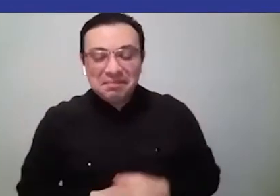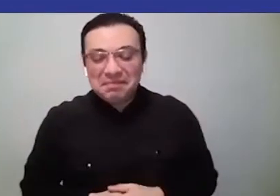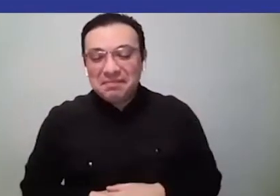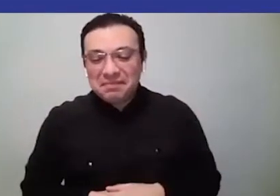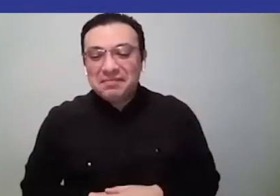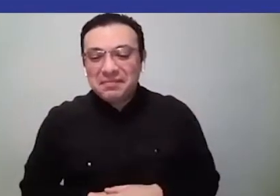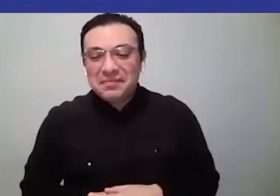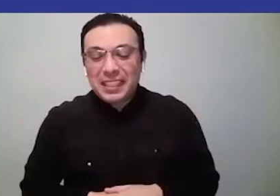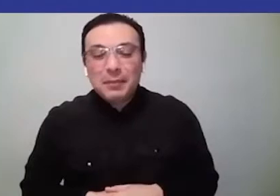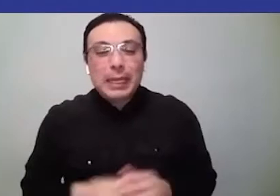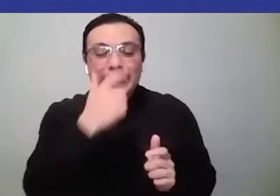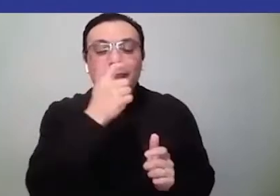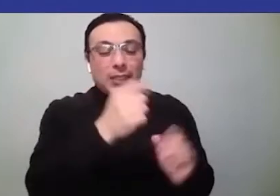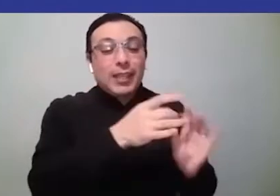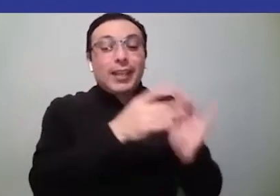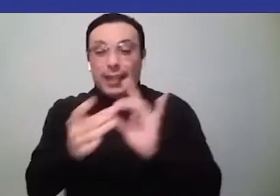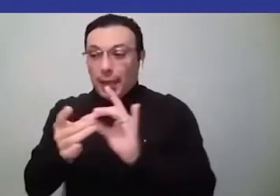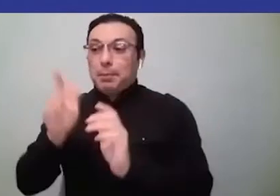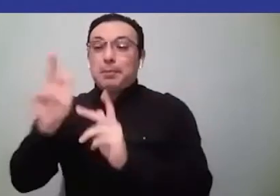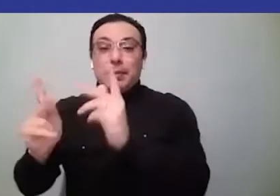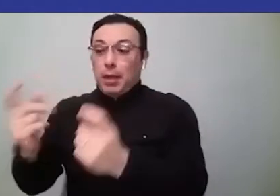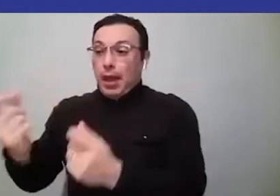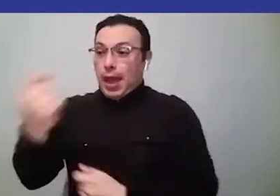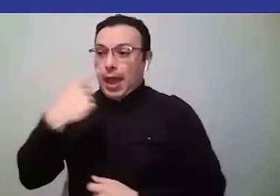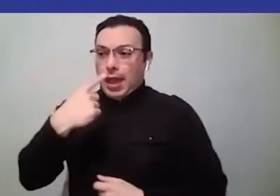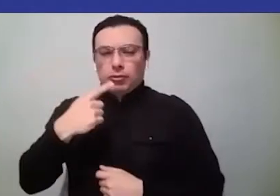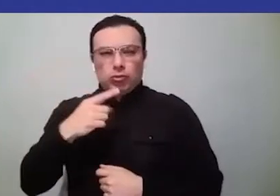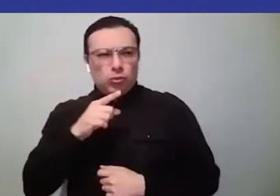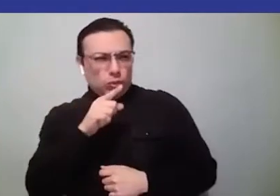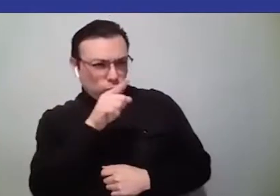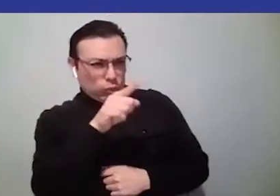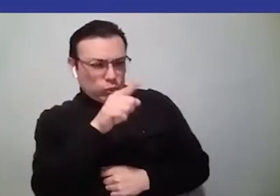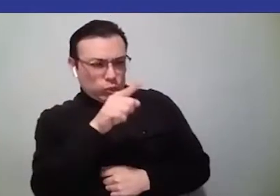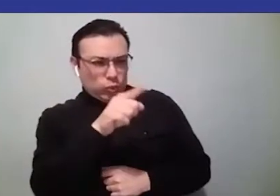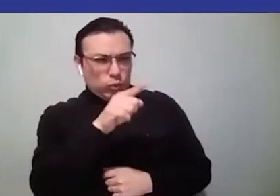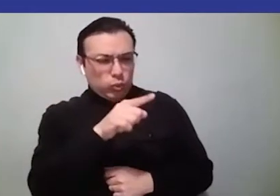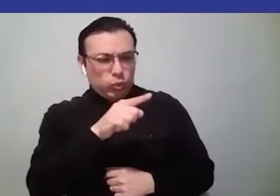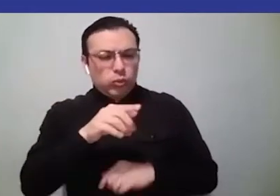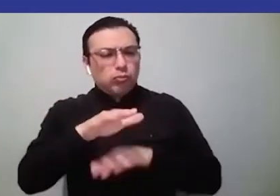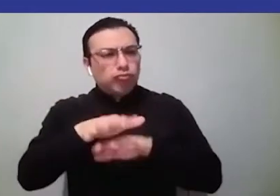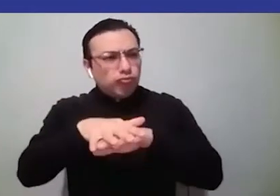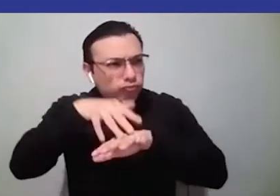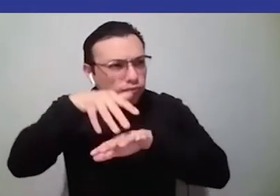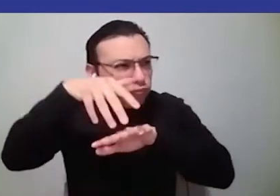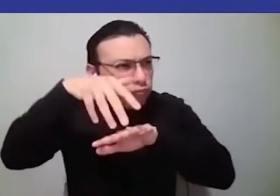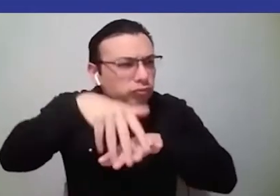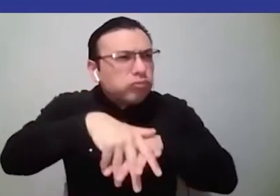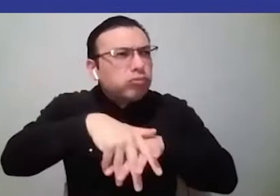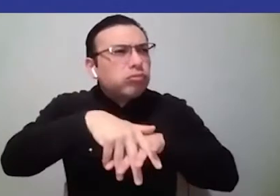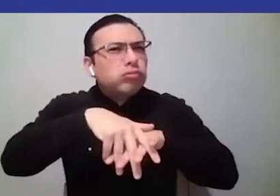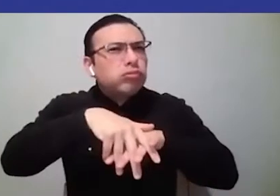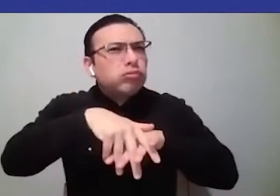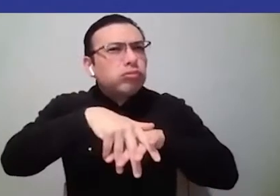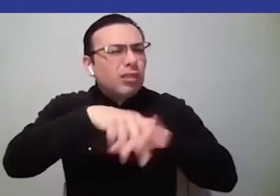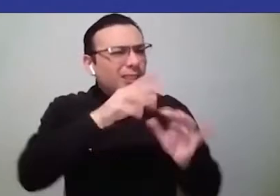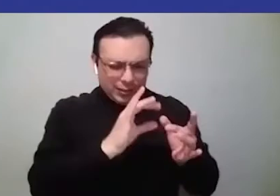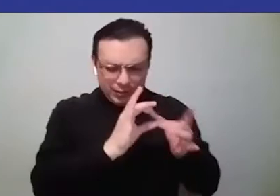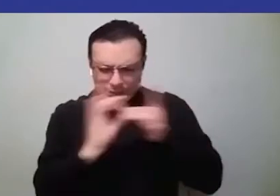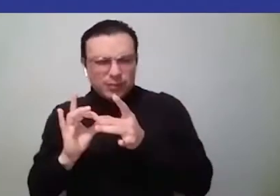to, this queer environment? And I've always thought, well, we're everywhere, so there's got to